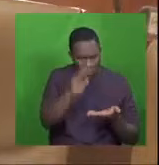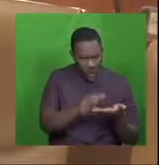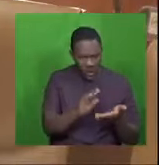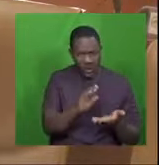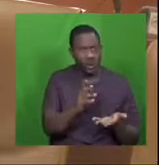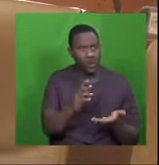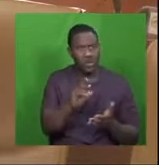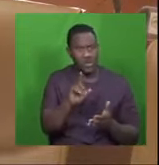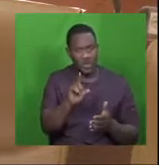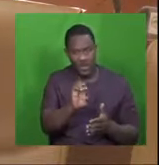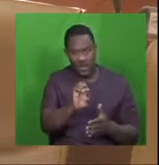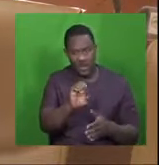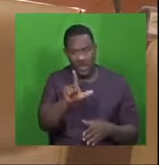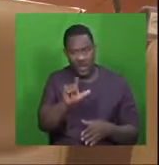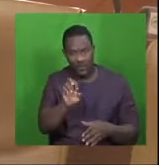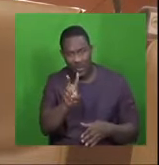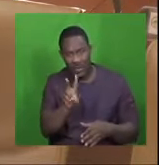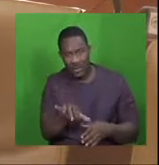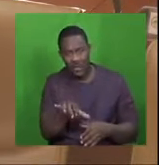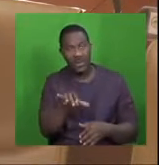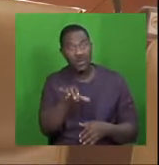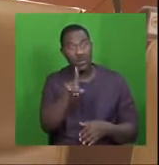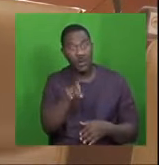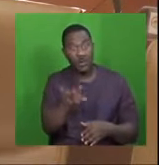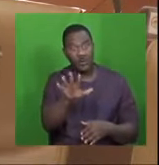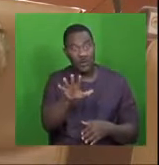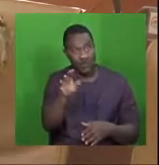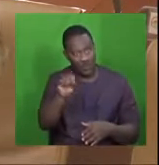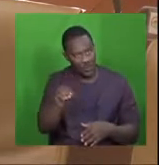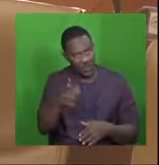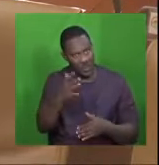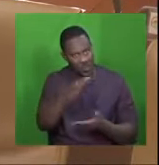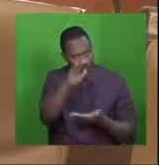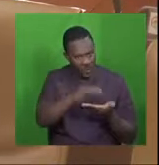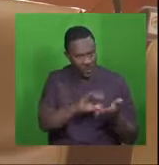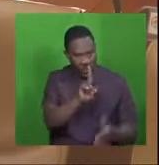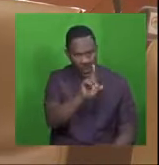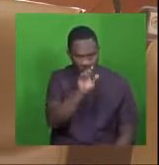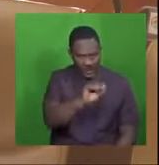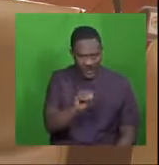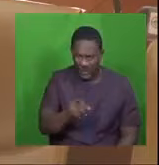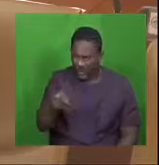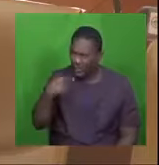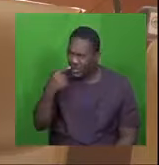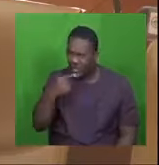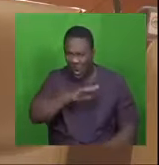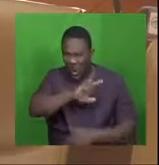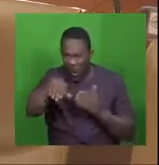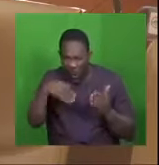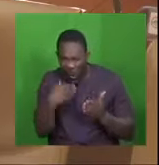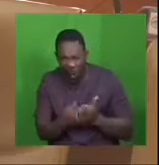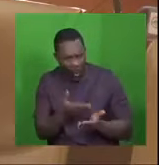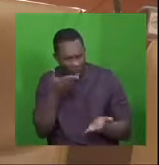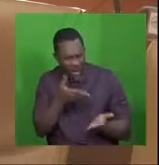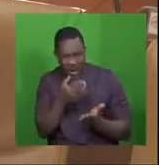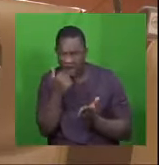this revenue measure is to decrease it from 1.5% to 1%. So if you say that